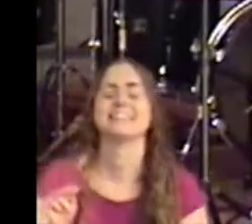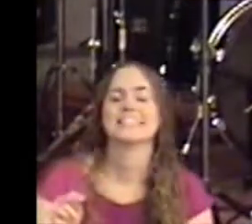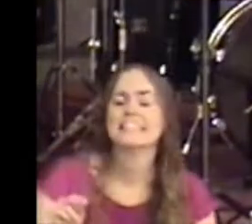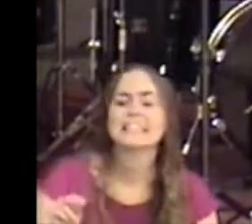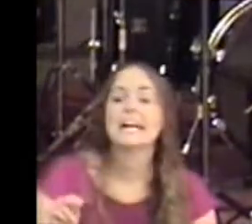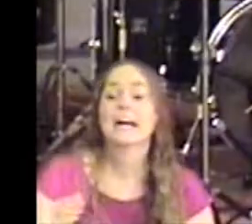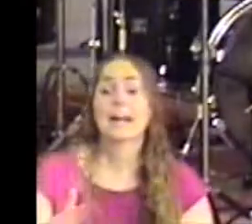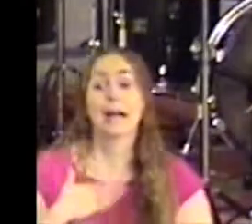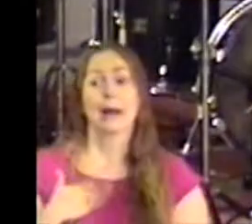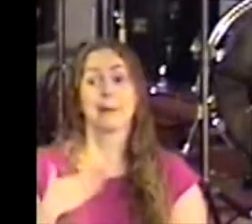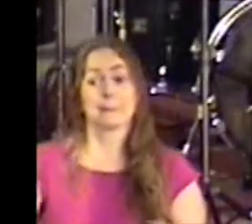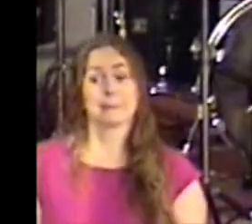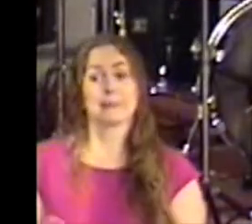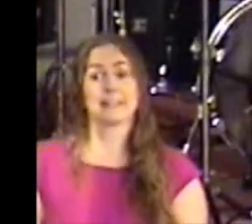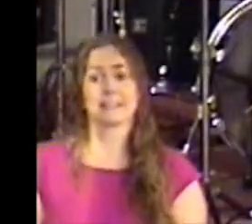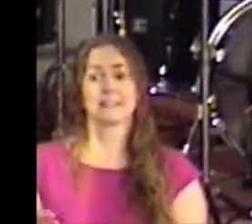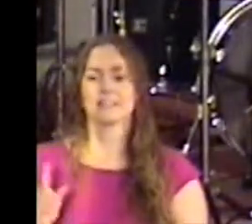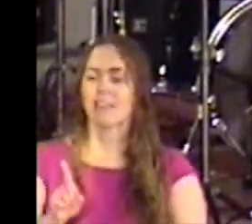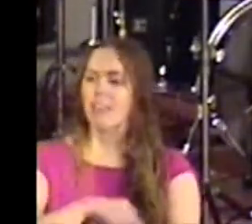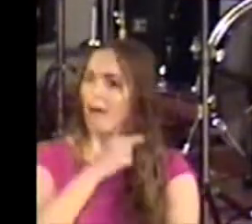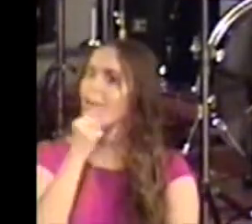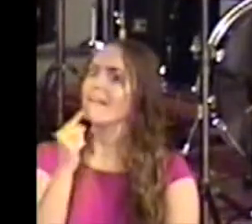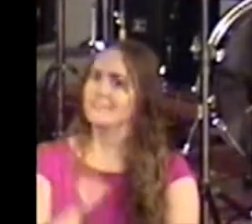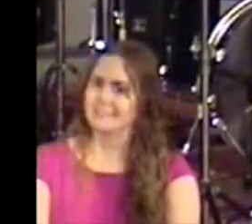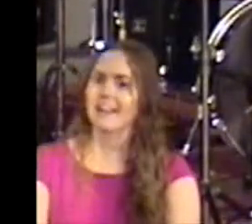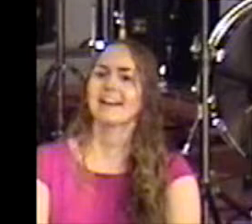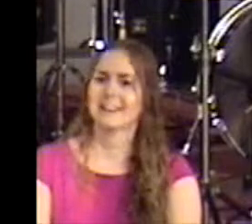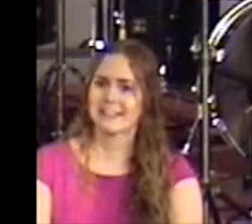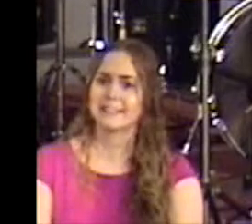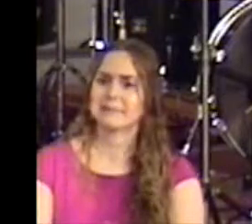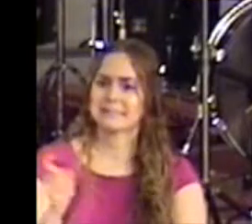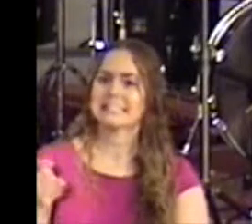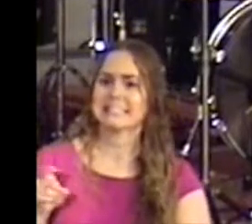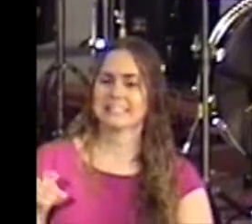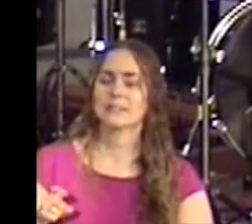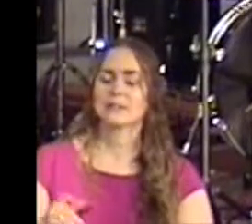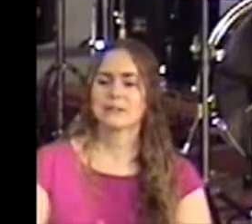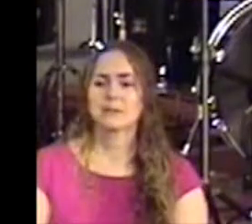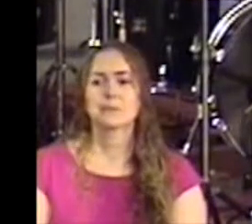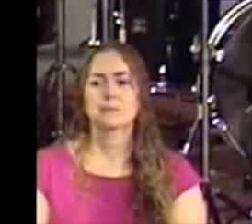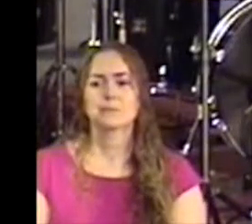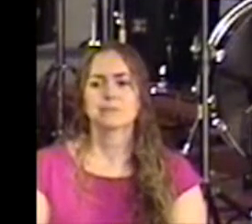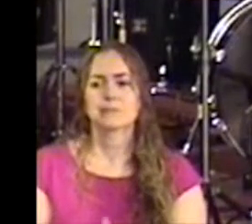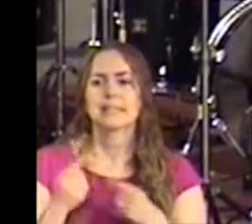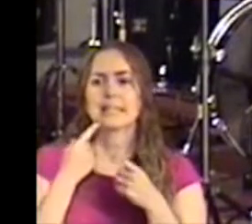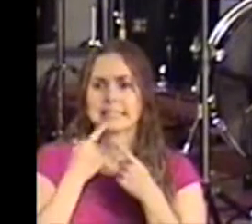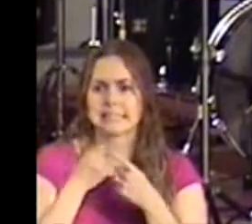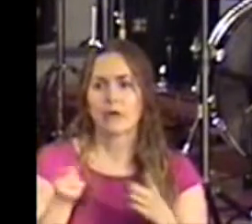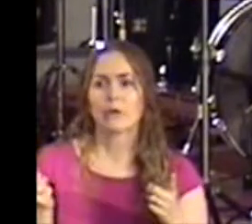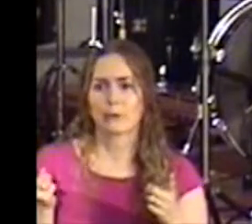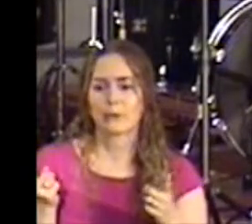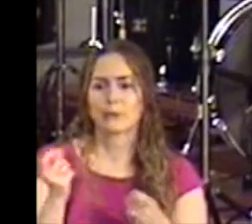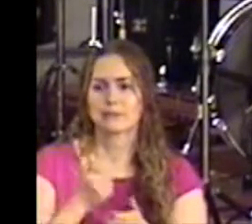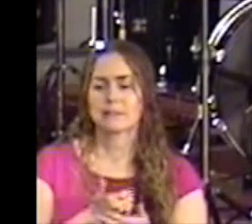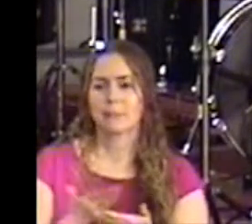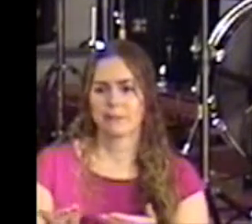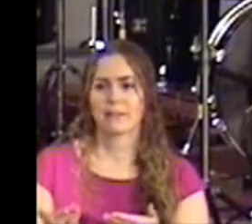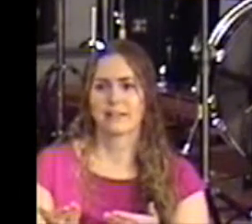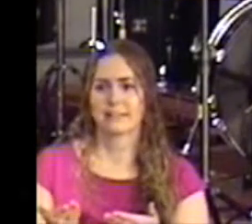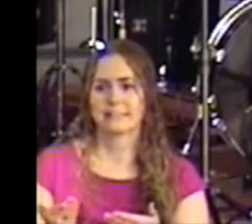morning. It's been a long time coming. Really appreciate being here. Let me just tell you some things that I have found out since I've already been